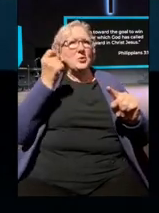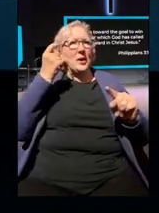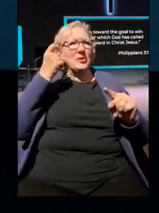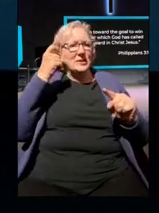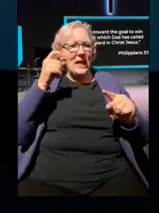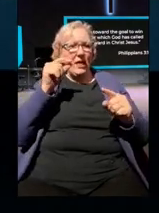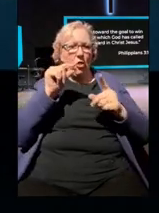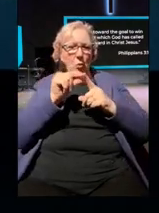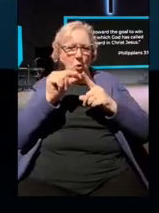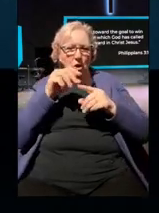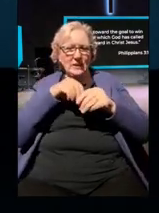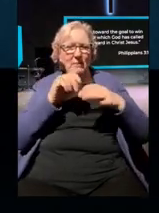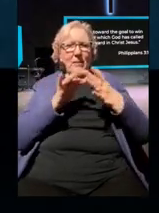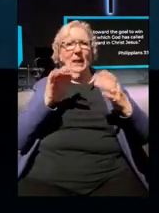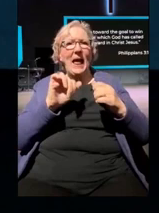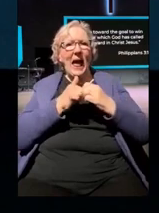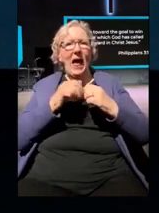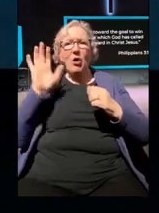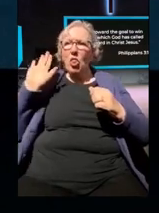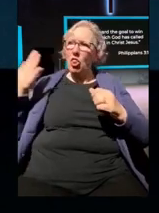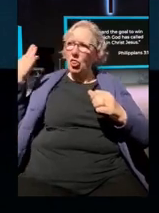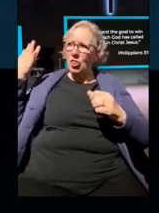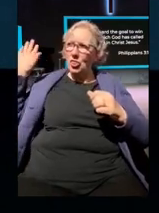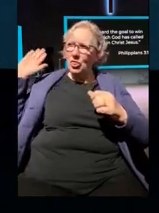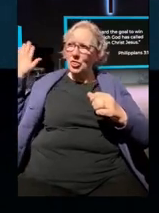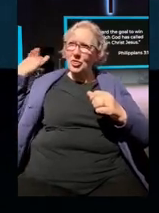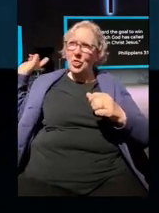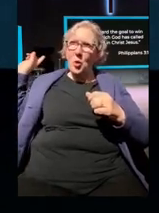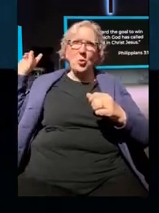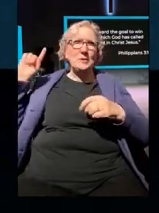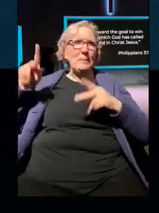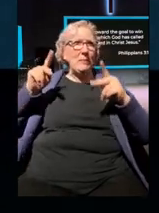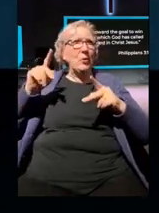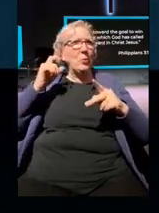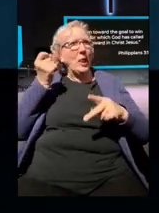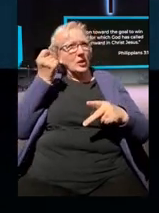for so that we don't miss out on that underlying message.